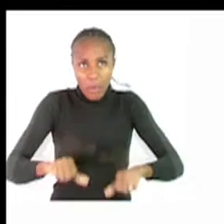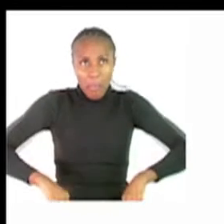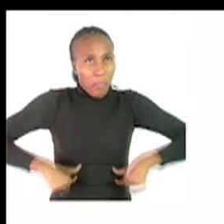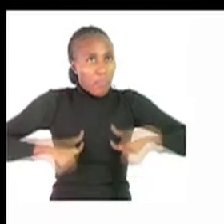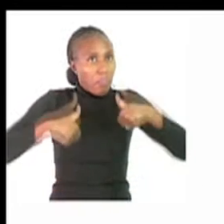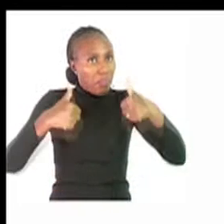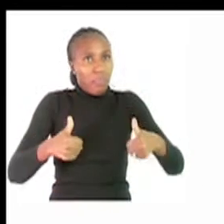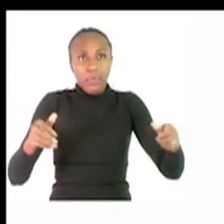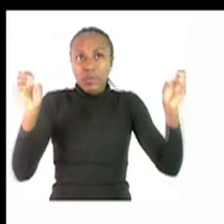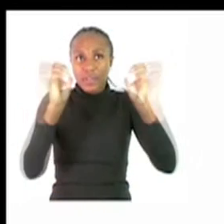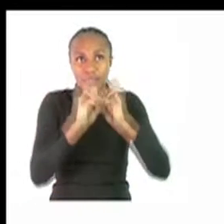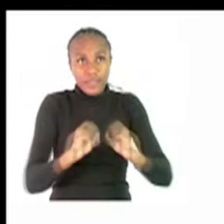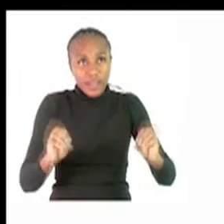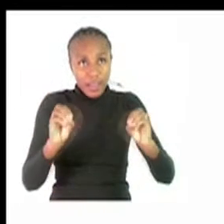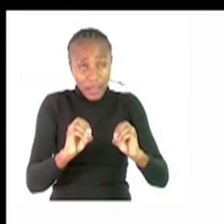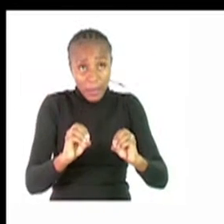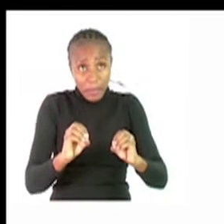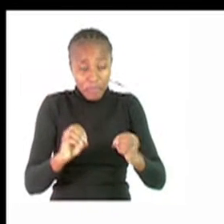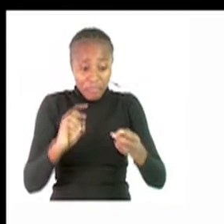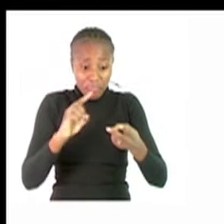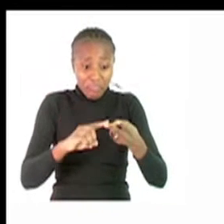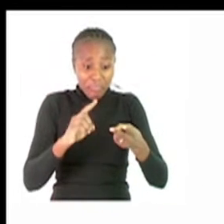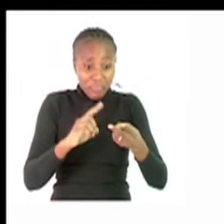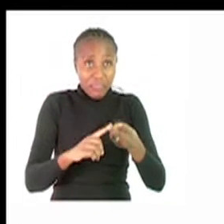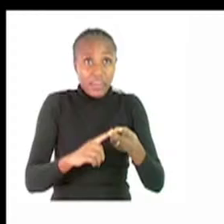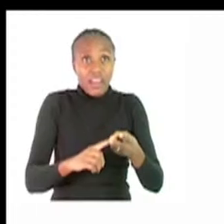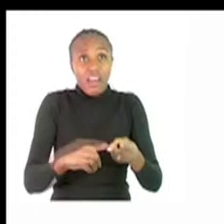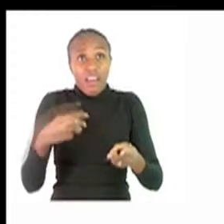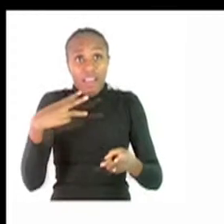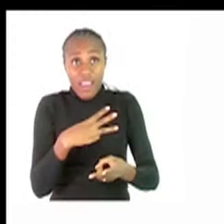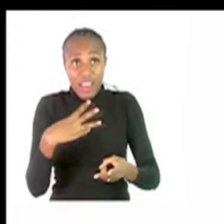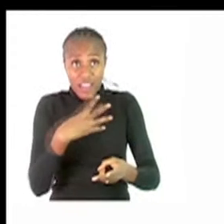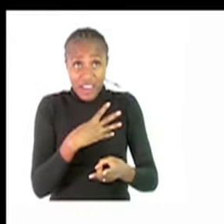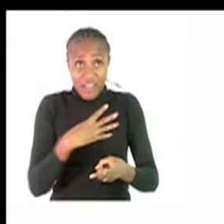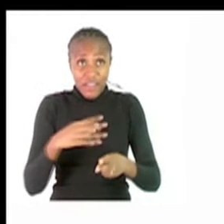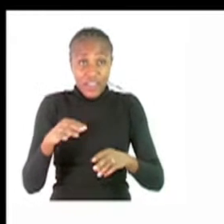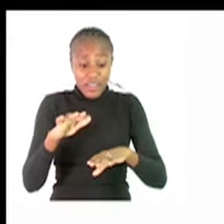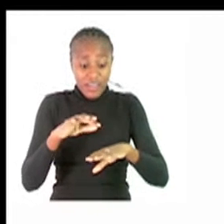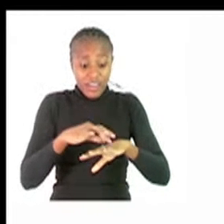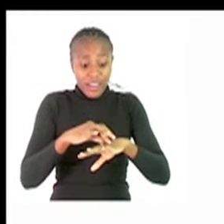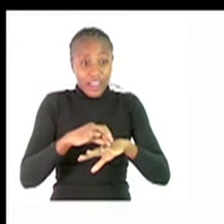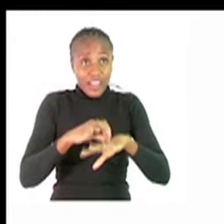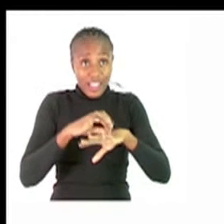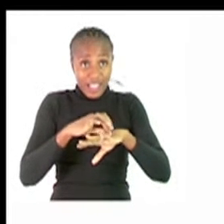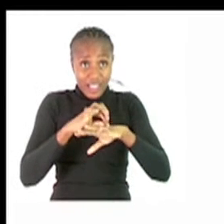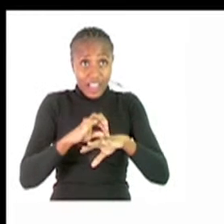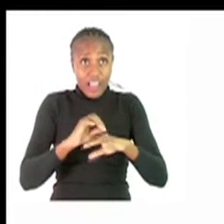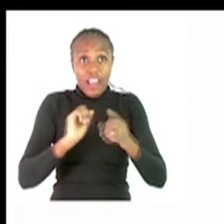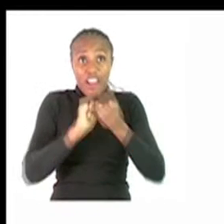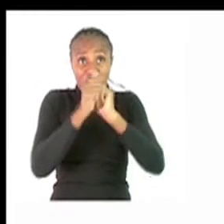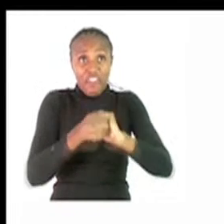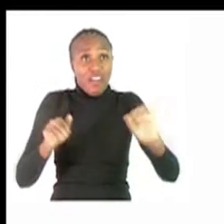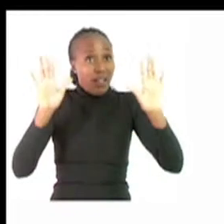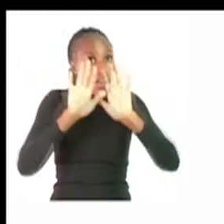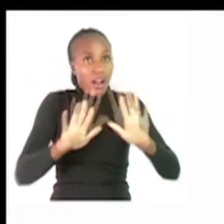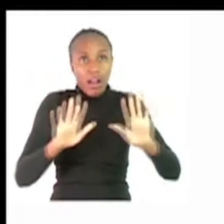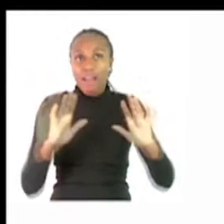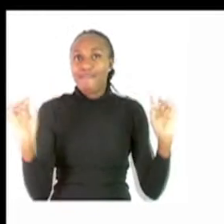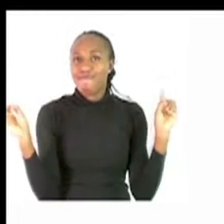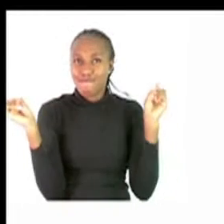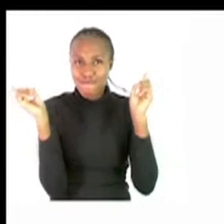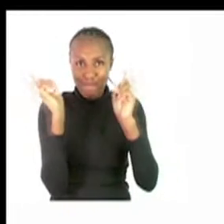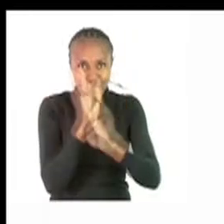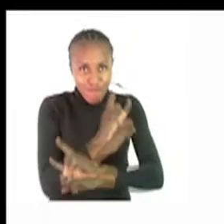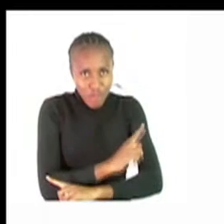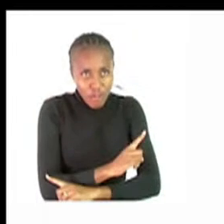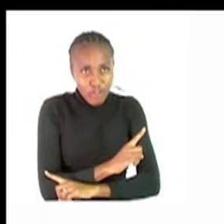HIV/AIDS turns your skin lighter. You can get HIV/AIDS by sharing utensils. HIV/AIDS